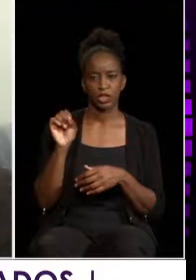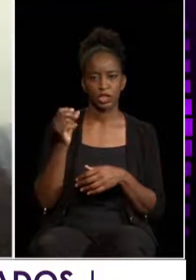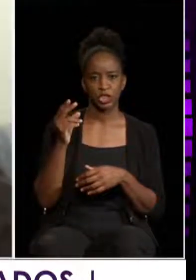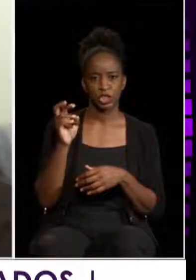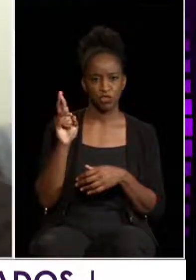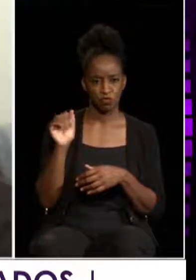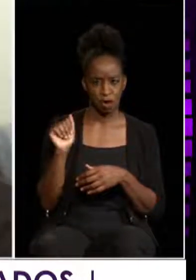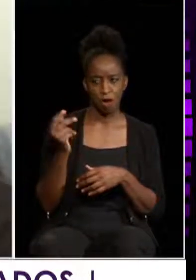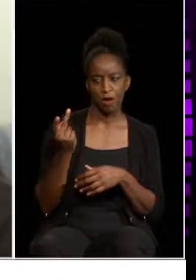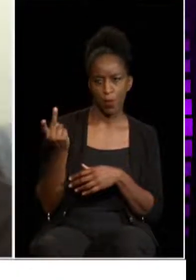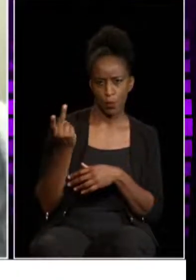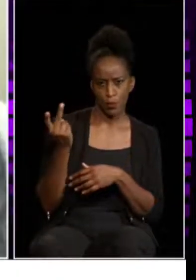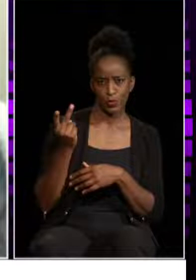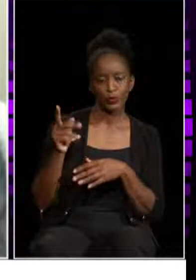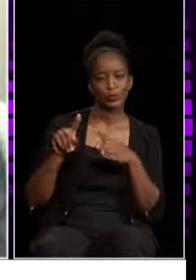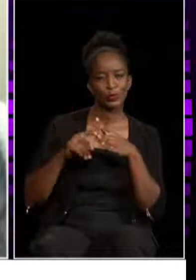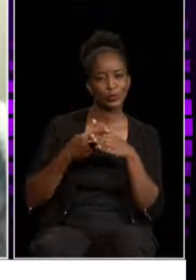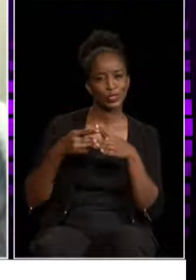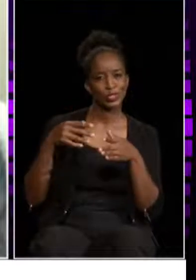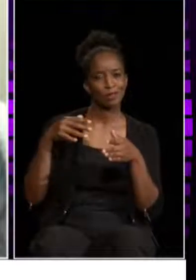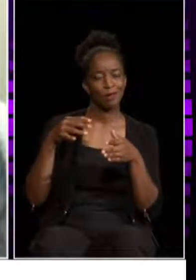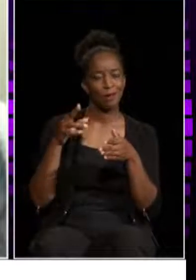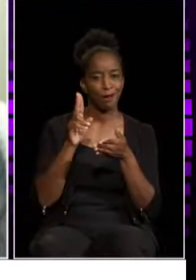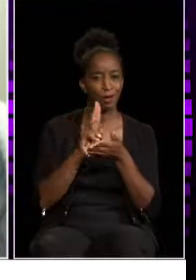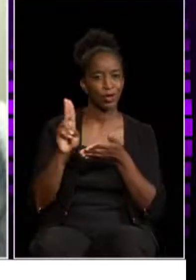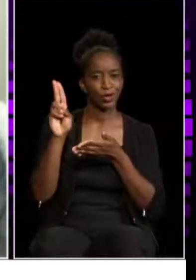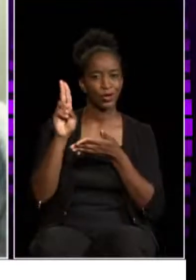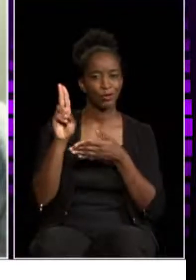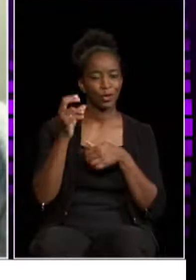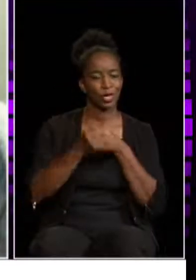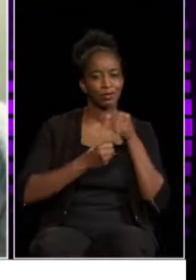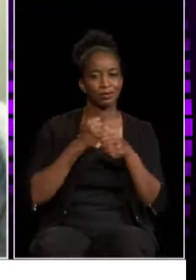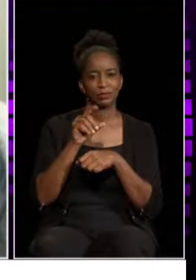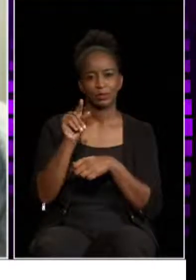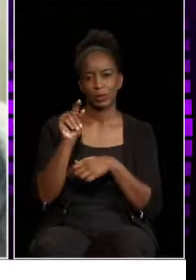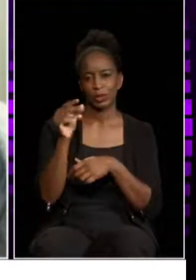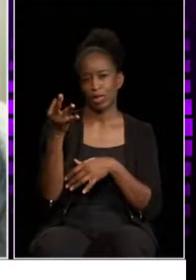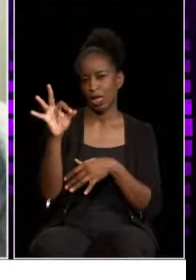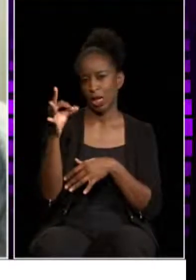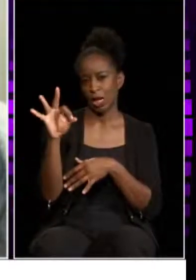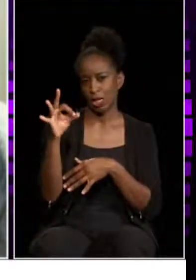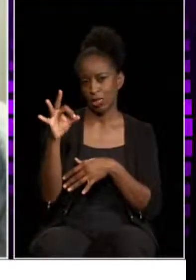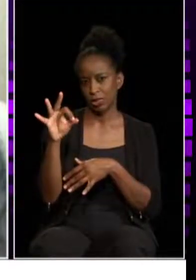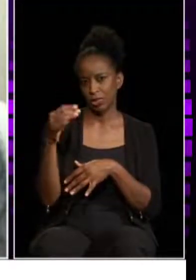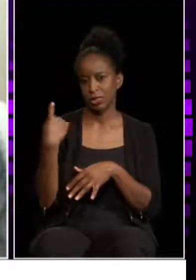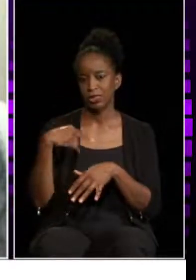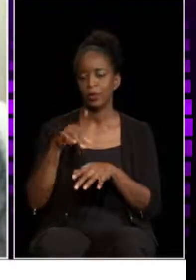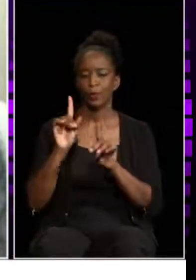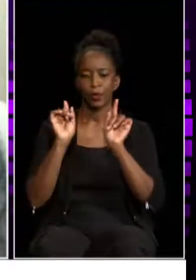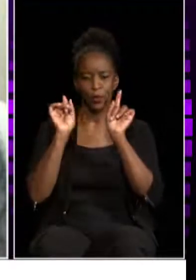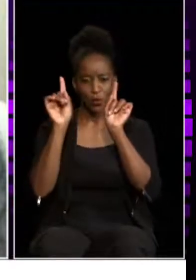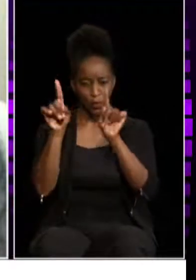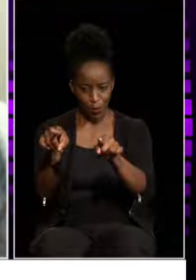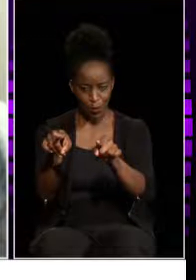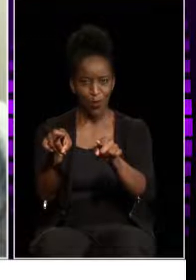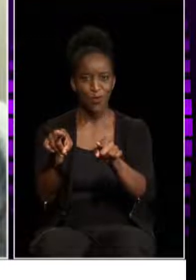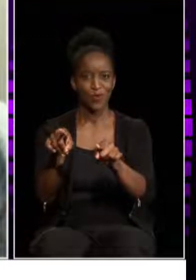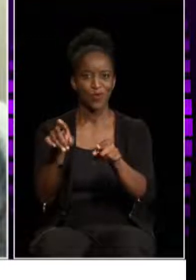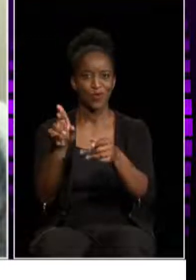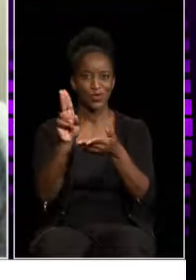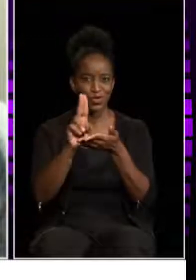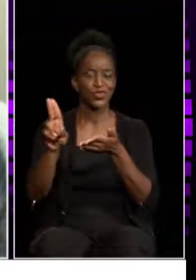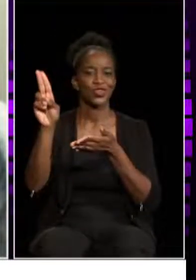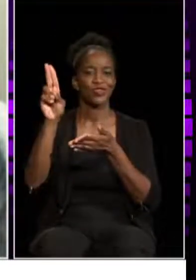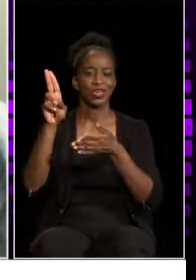2019. We would have been face to face for 1.5 semesters total.